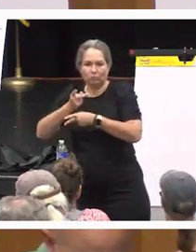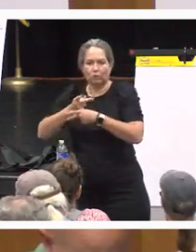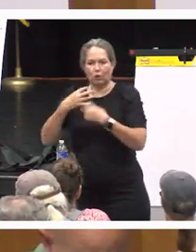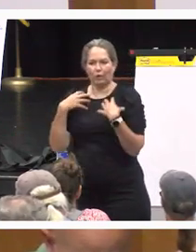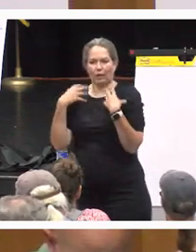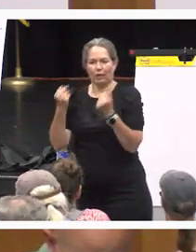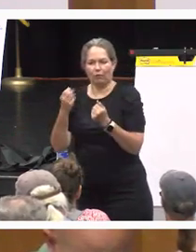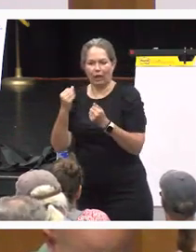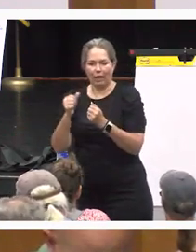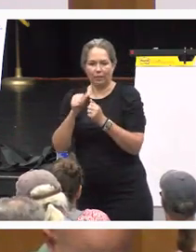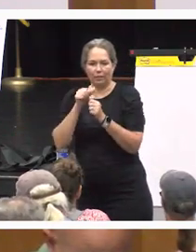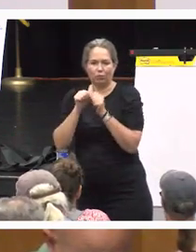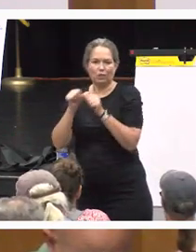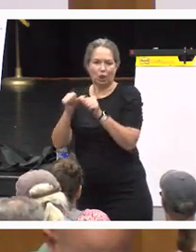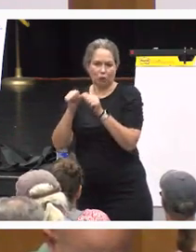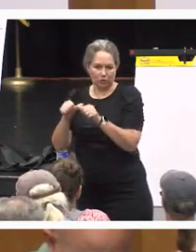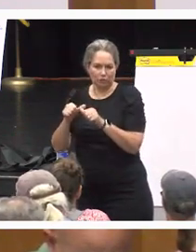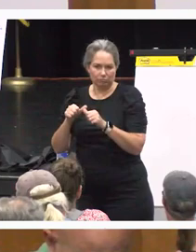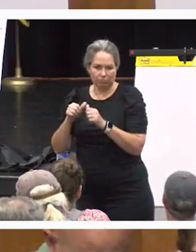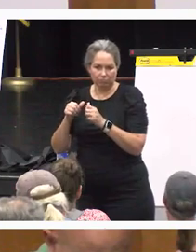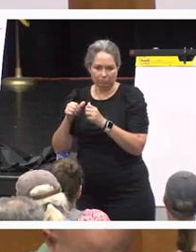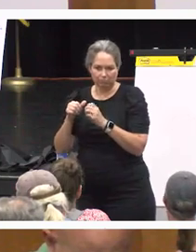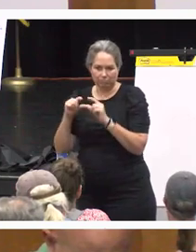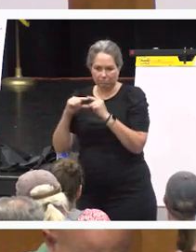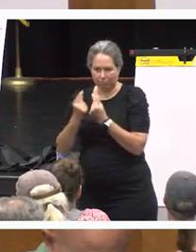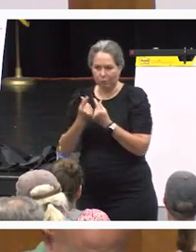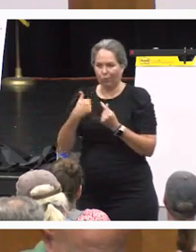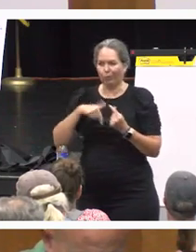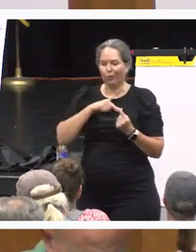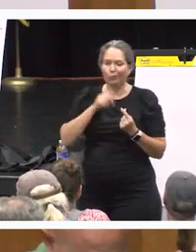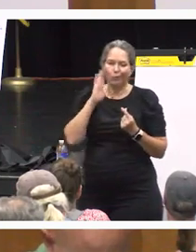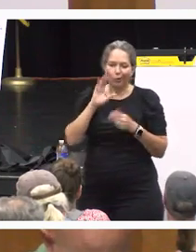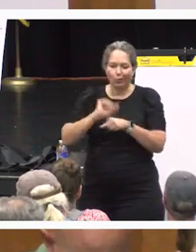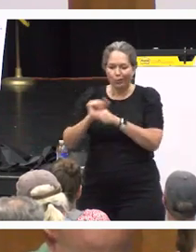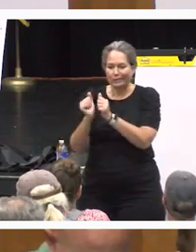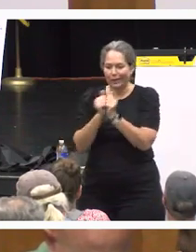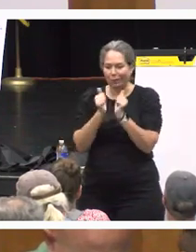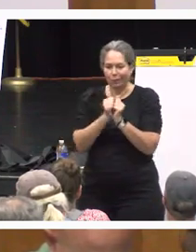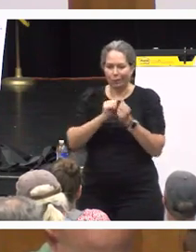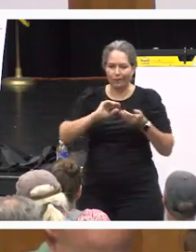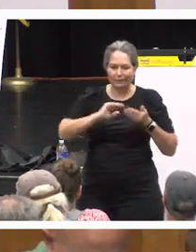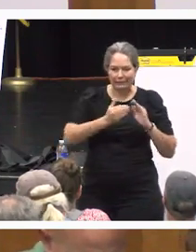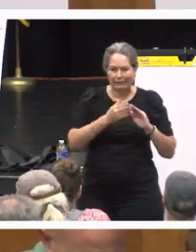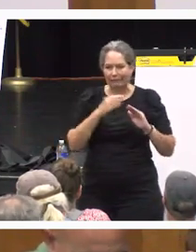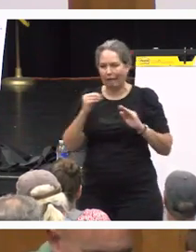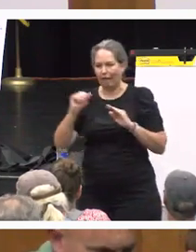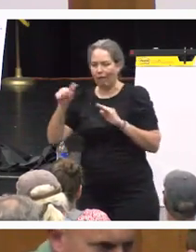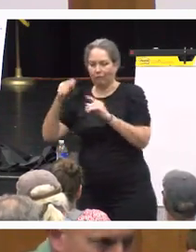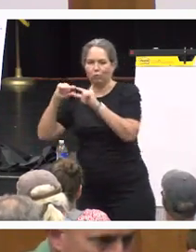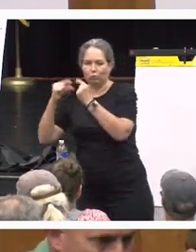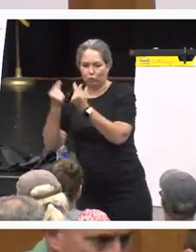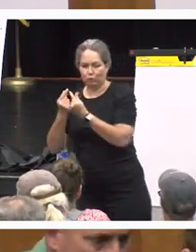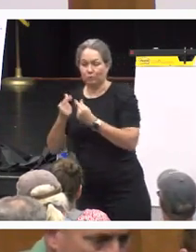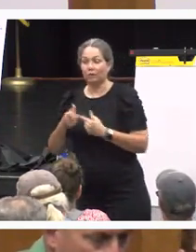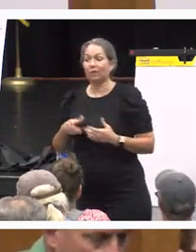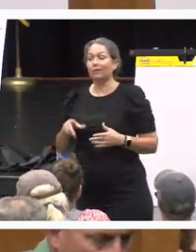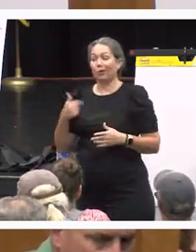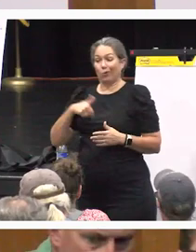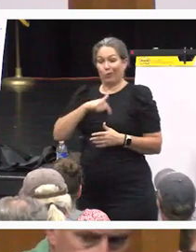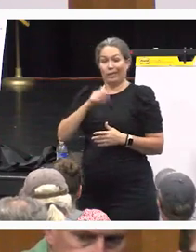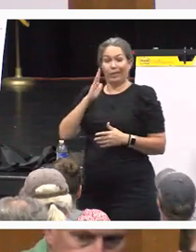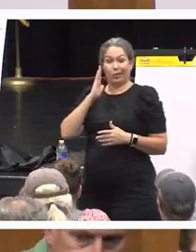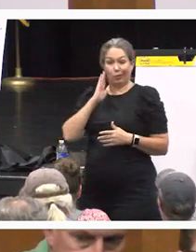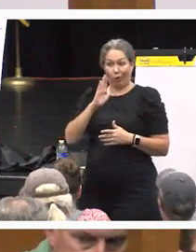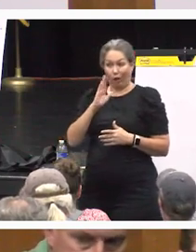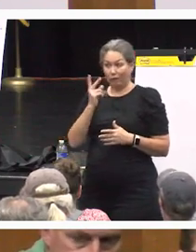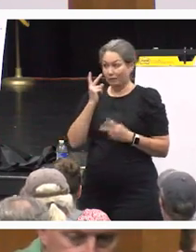work with help and support from community groups, the city, and others. So as we set priorities tonight, we're going to look for the